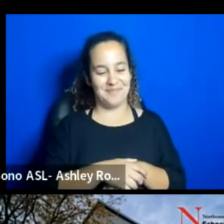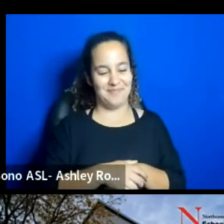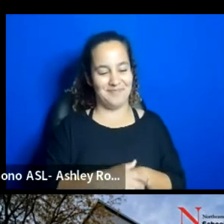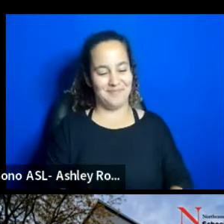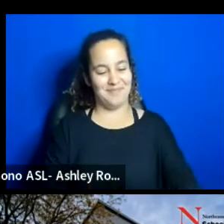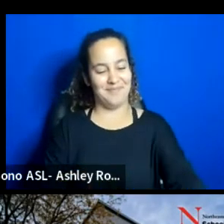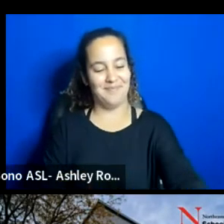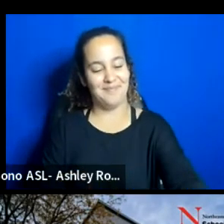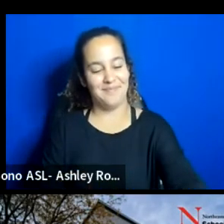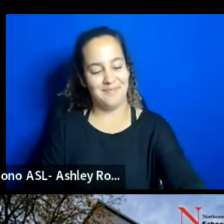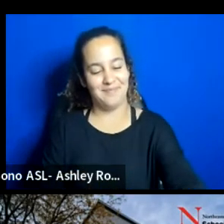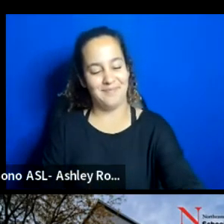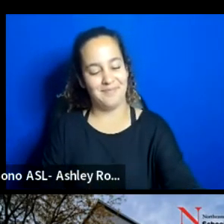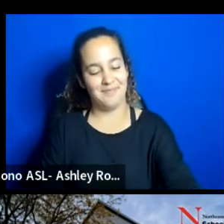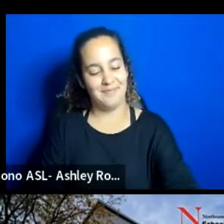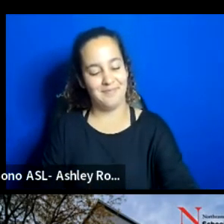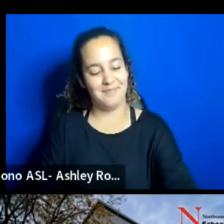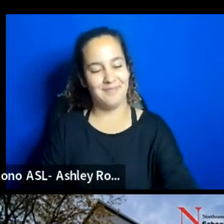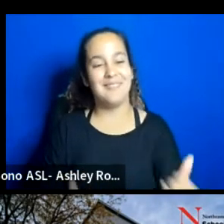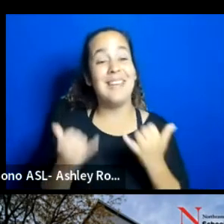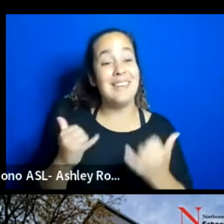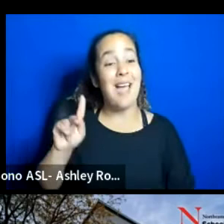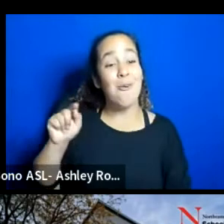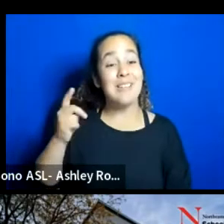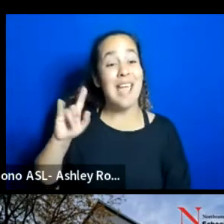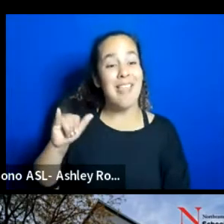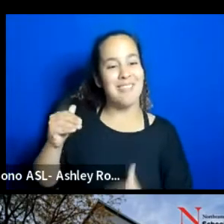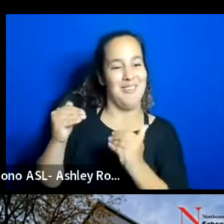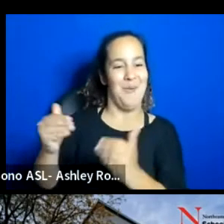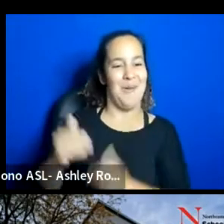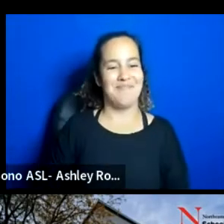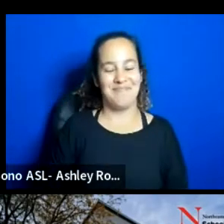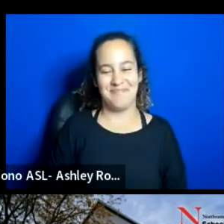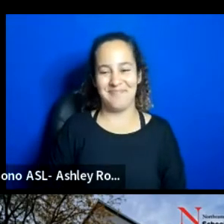And with that, please, Kathy, take it away.